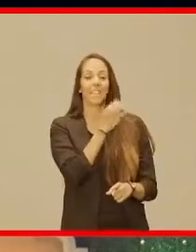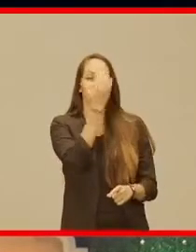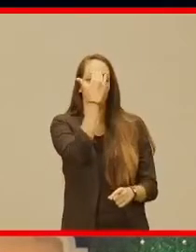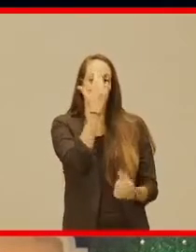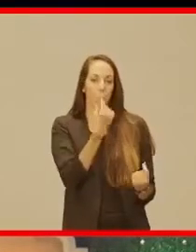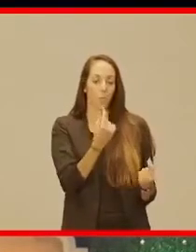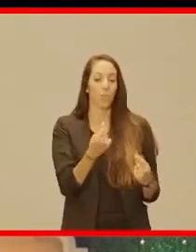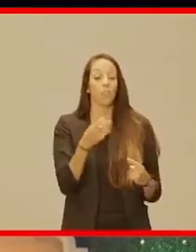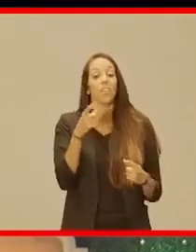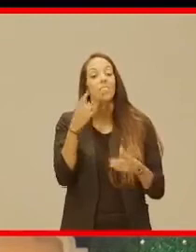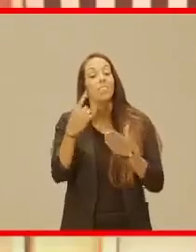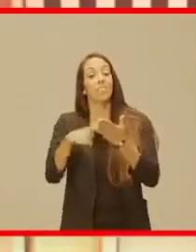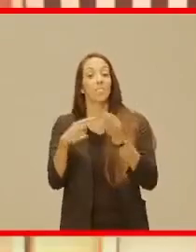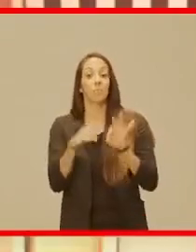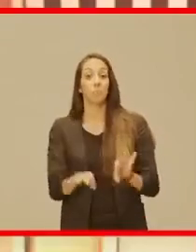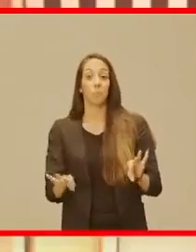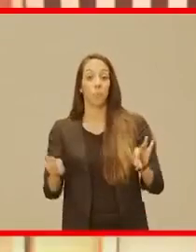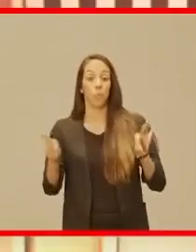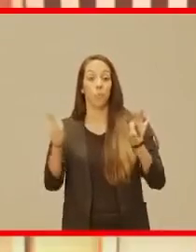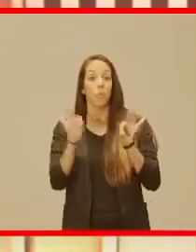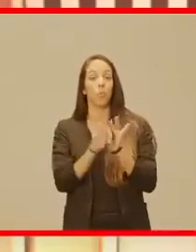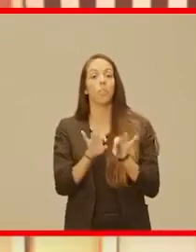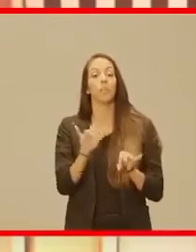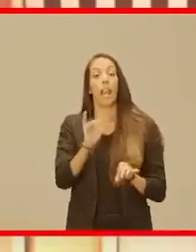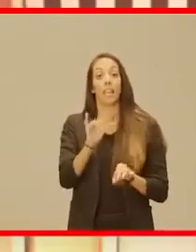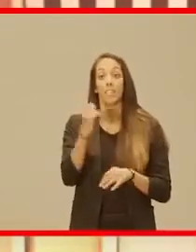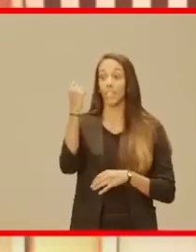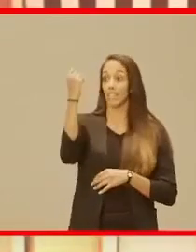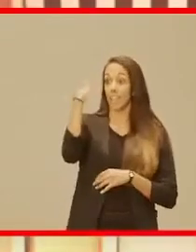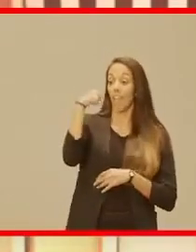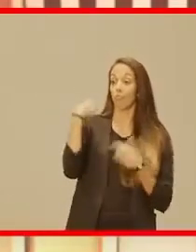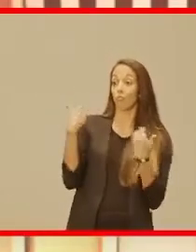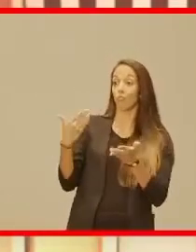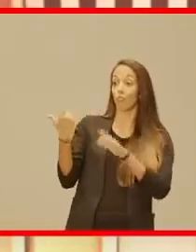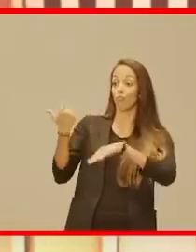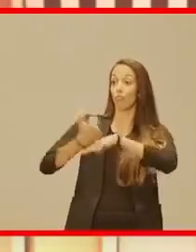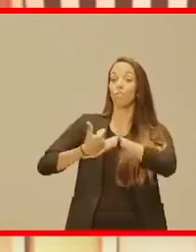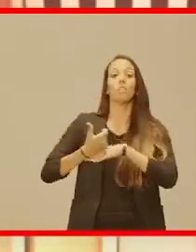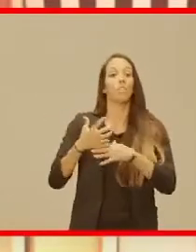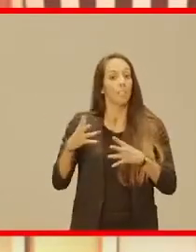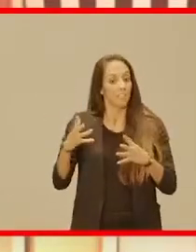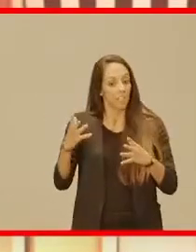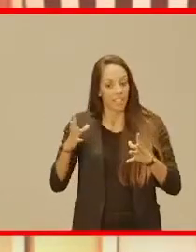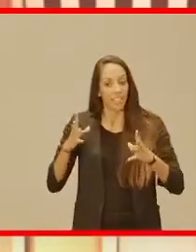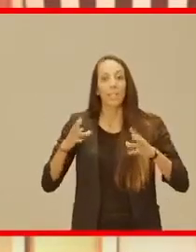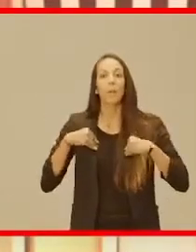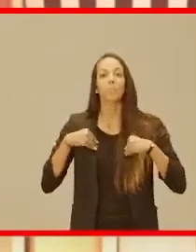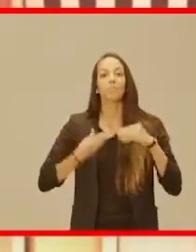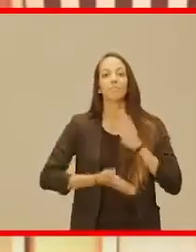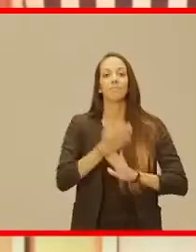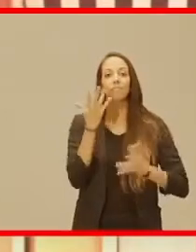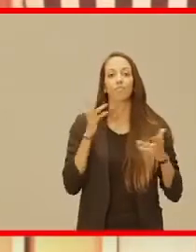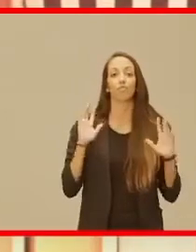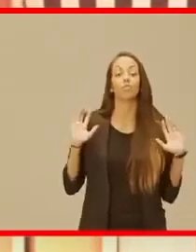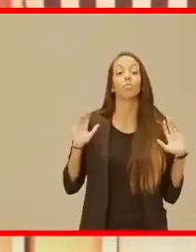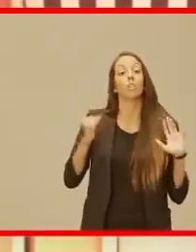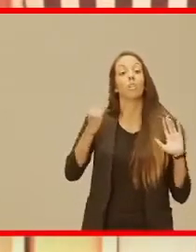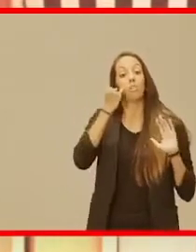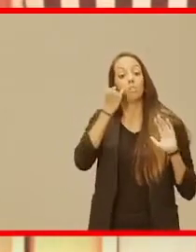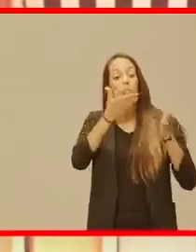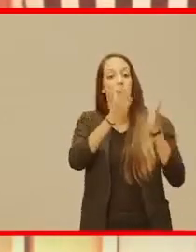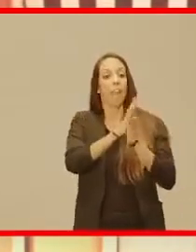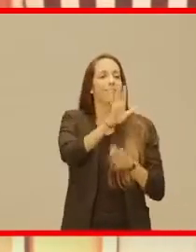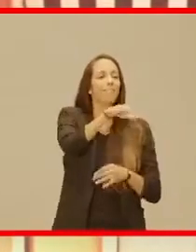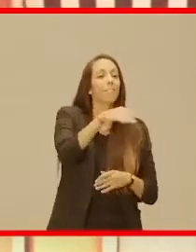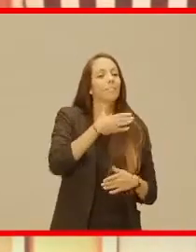it's important to, if you get a yes, as we say, take your yes and leave. So if you're asking somebody to support something